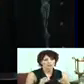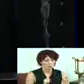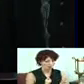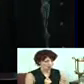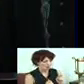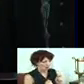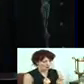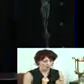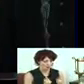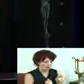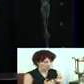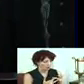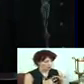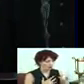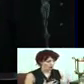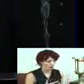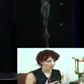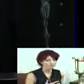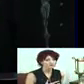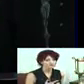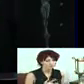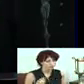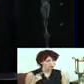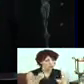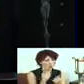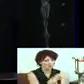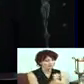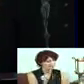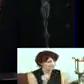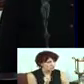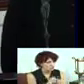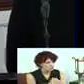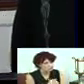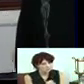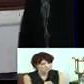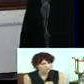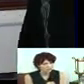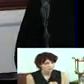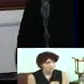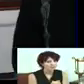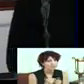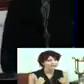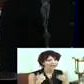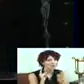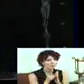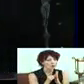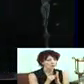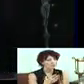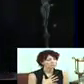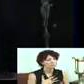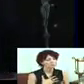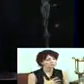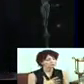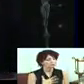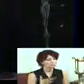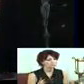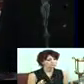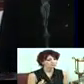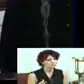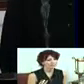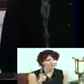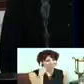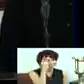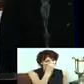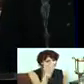go on our way of salvation, however that way may look. So let's take a moment before we go into prayer together of thinking